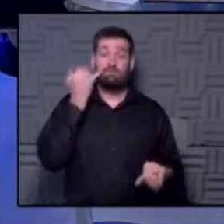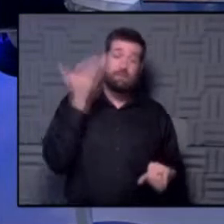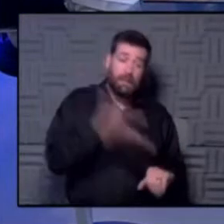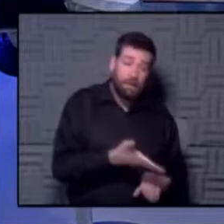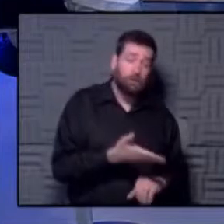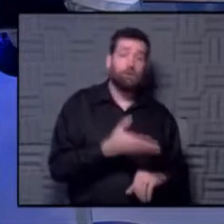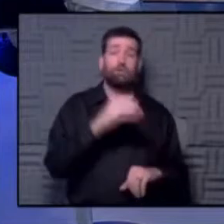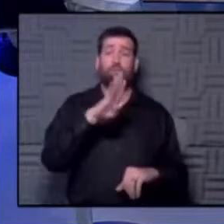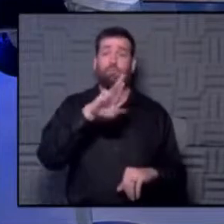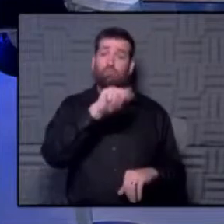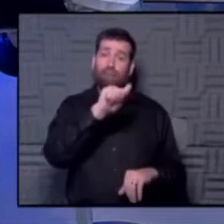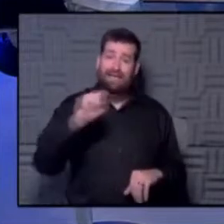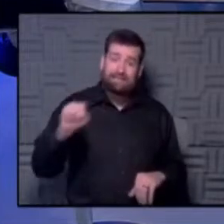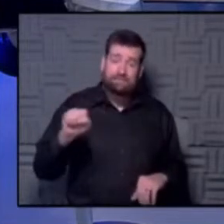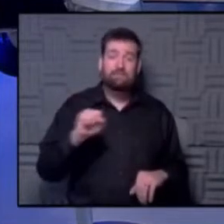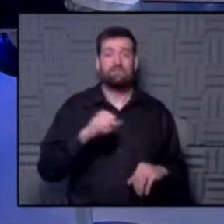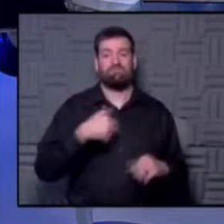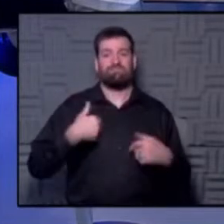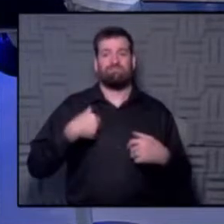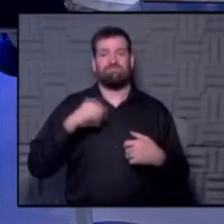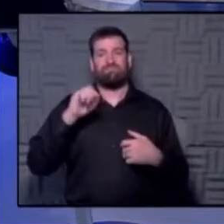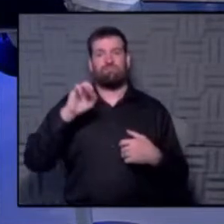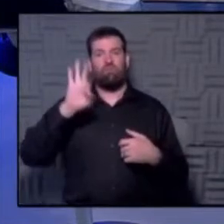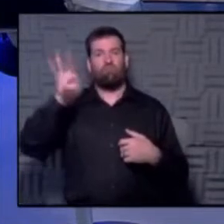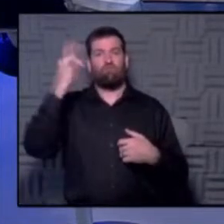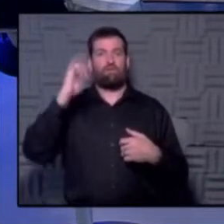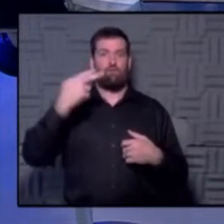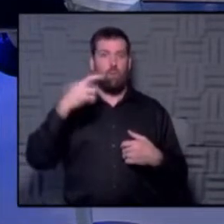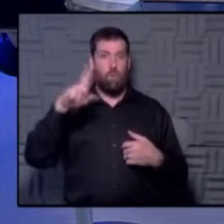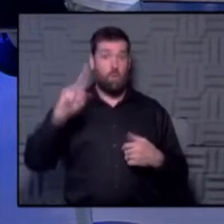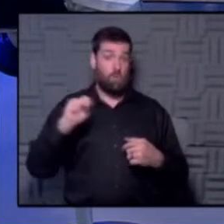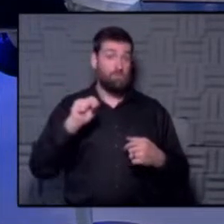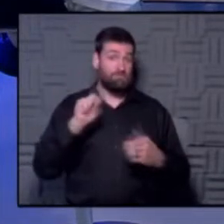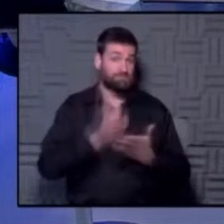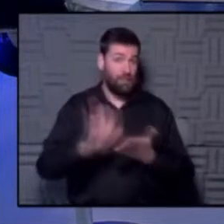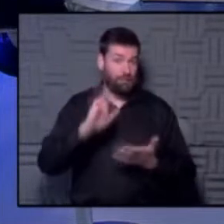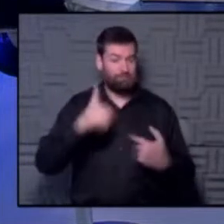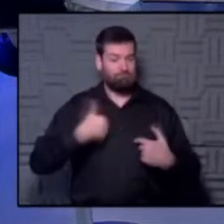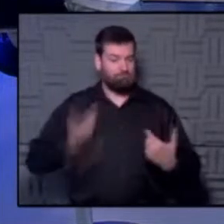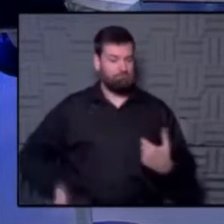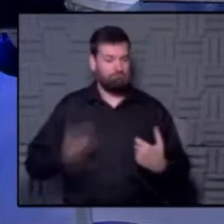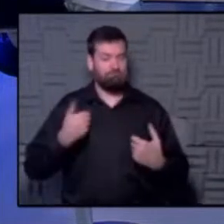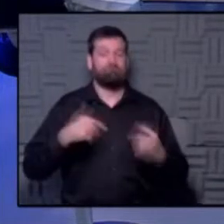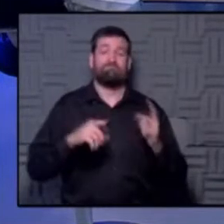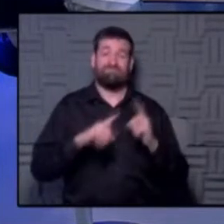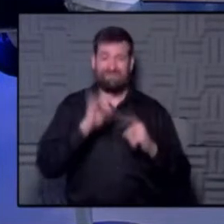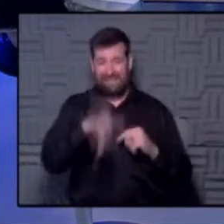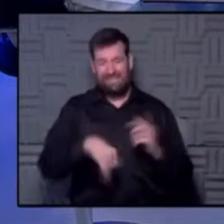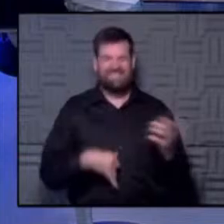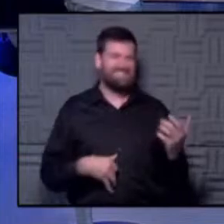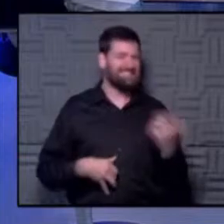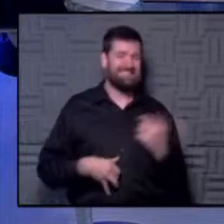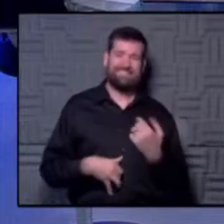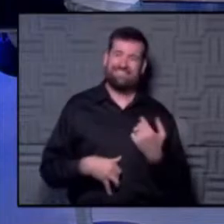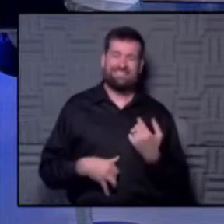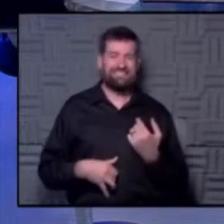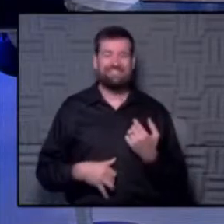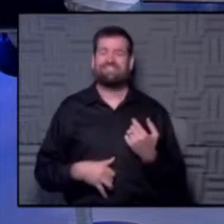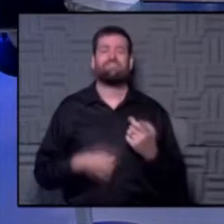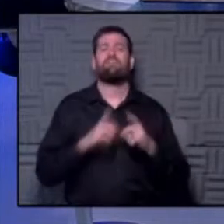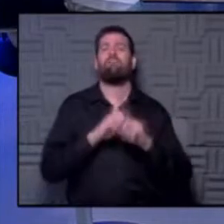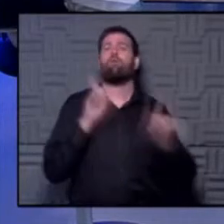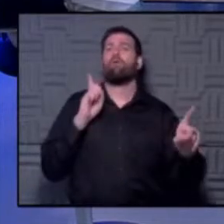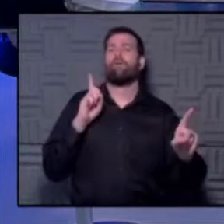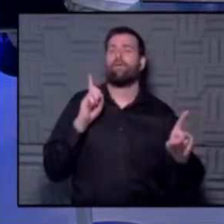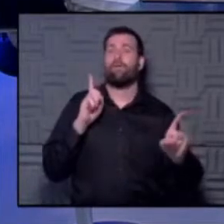you're playing the brass instruments, I was a French horn player for many years all the way through college, if you're doing those kind of things, oh man, then I want to know how far